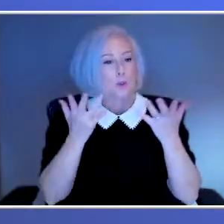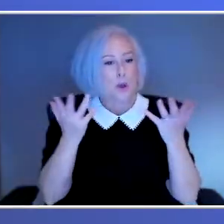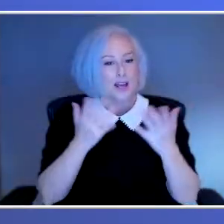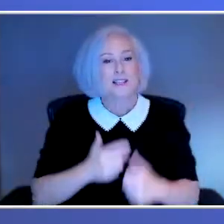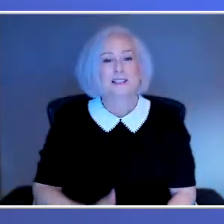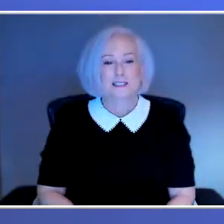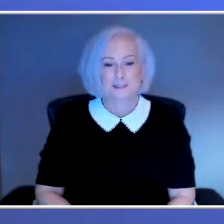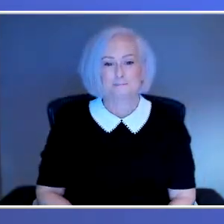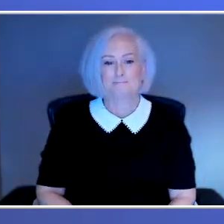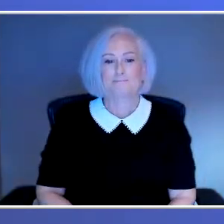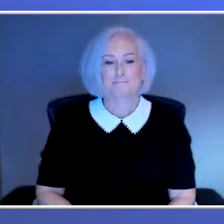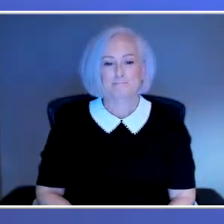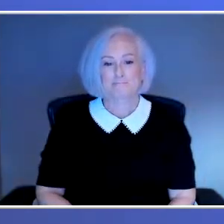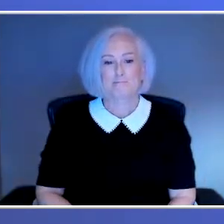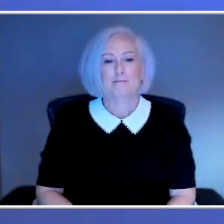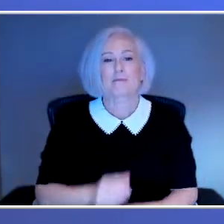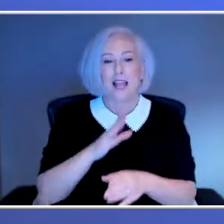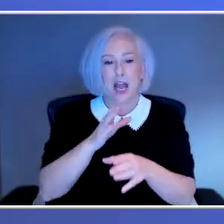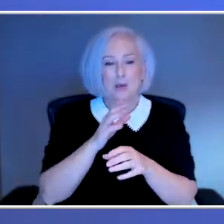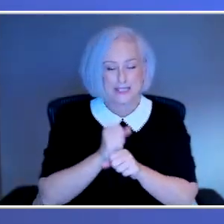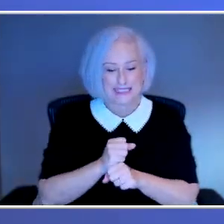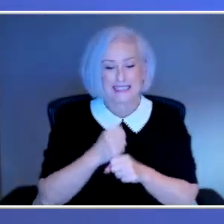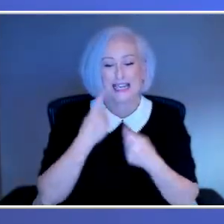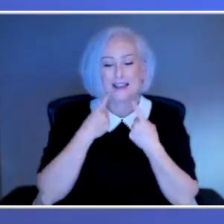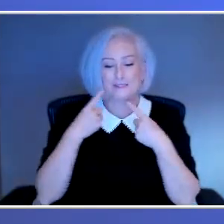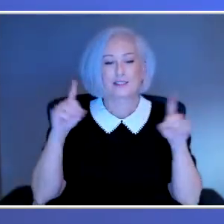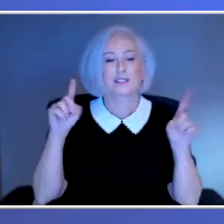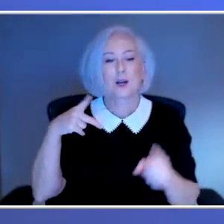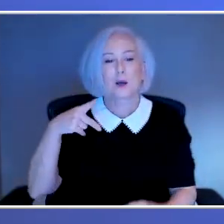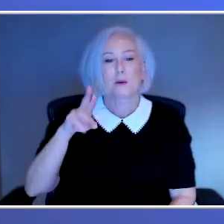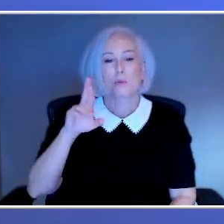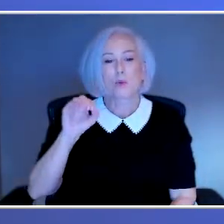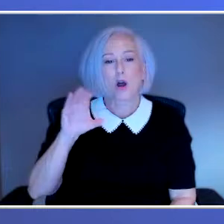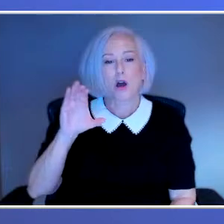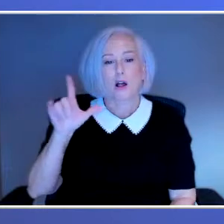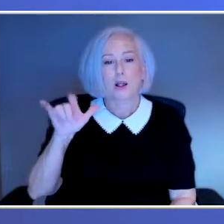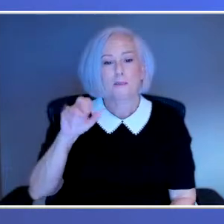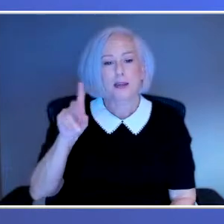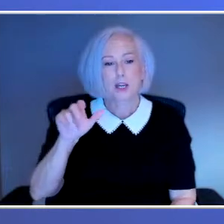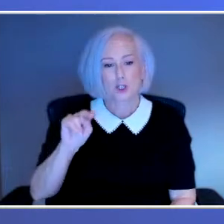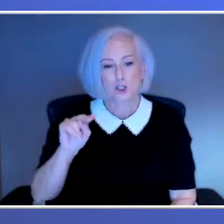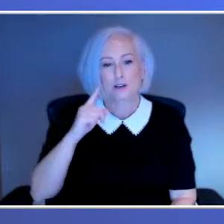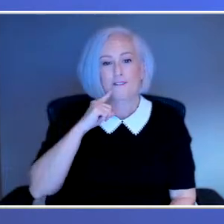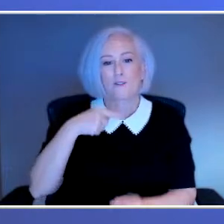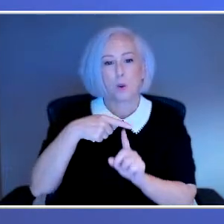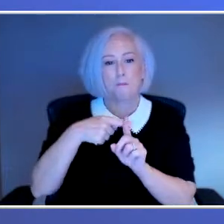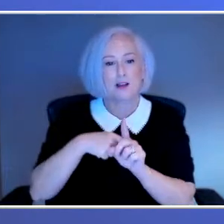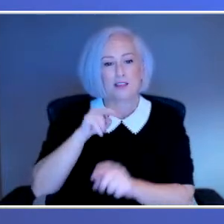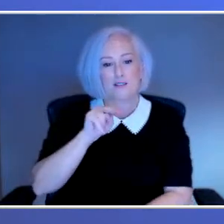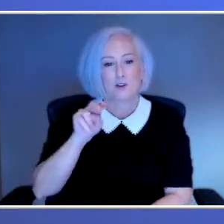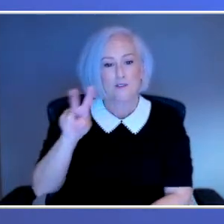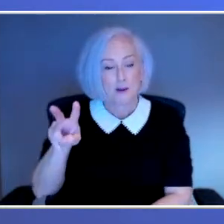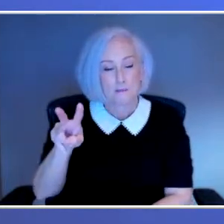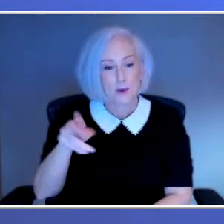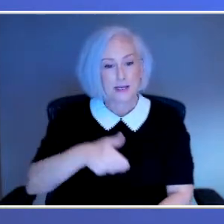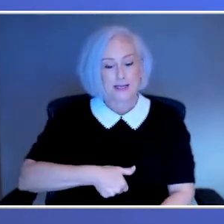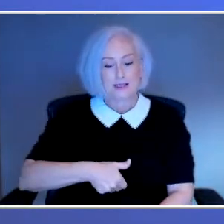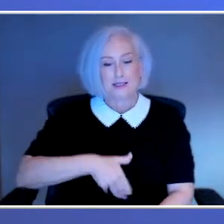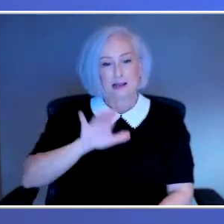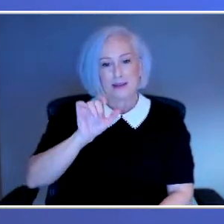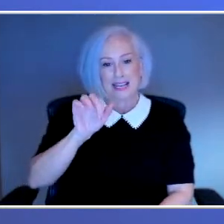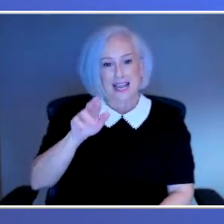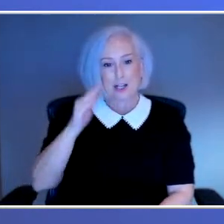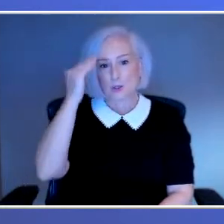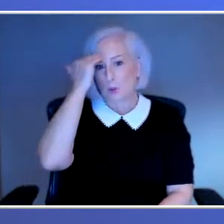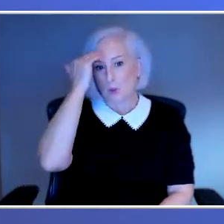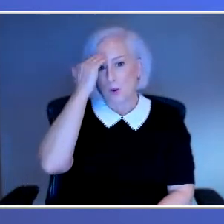got a proclamation this past year for having November being Stomach Cancer Awareness Month in the state of Kansas,